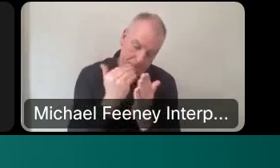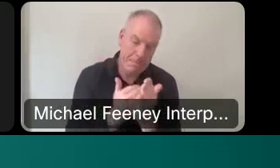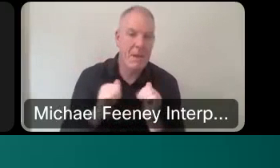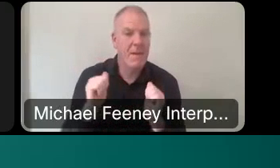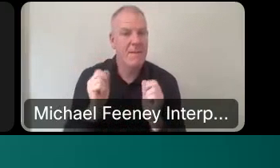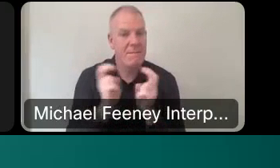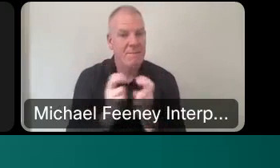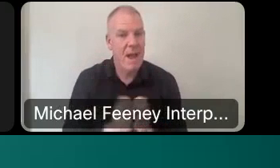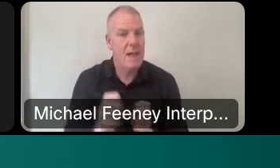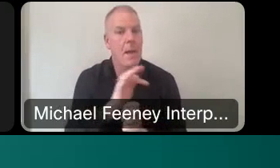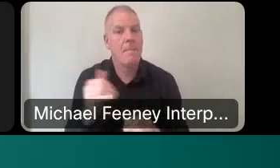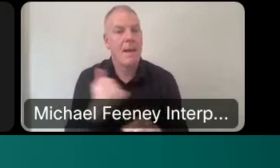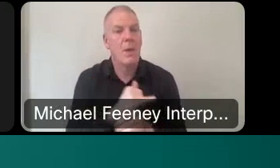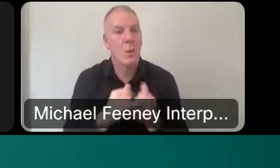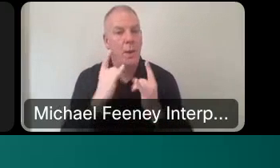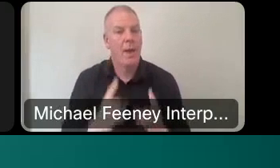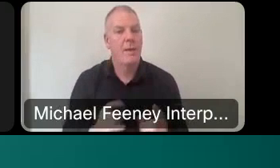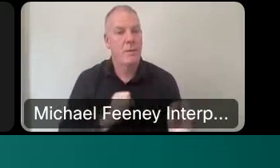by the health services provider.